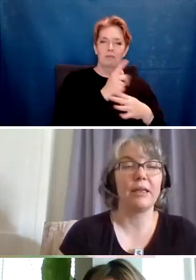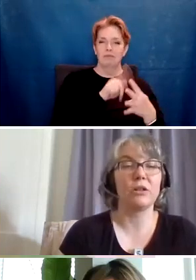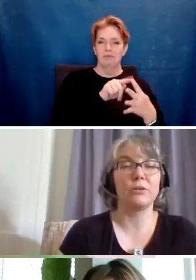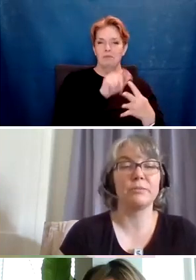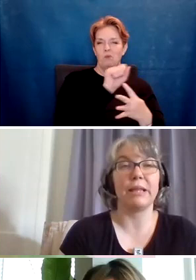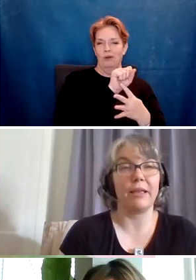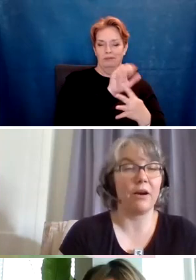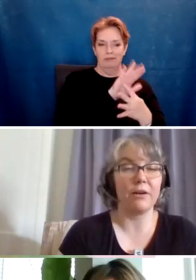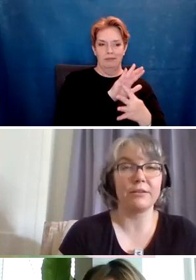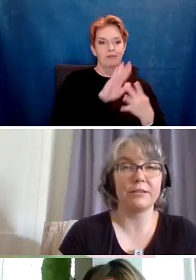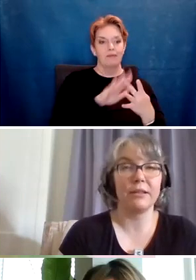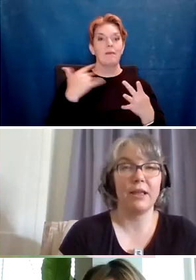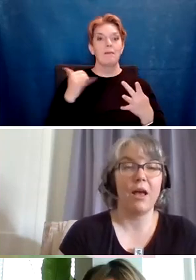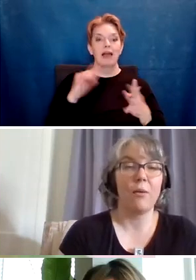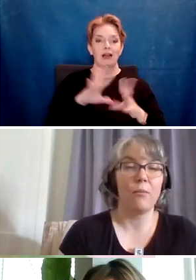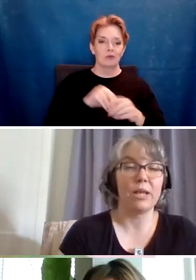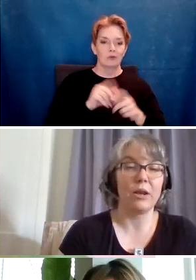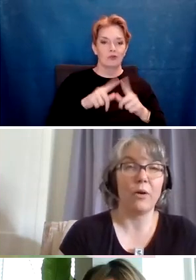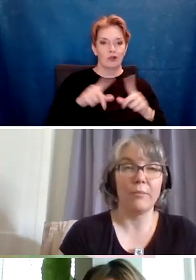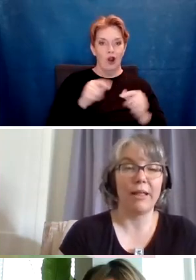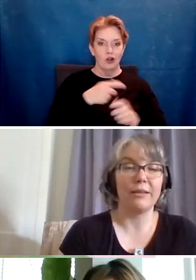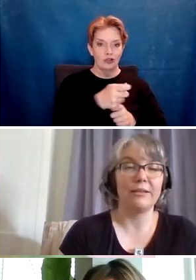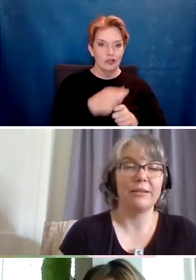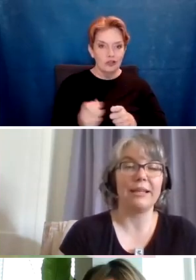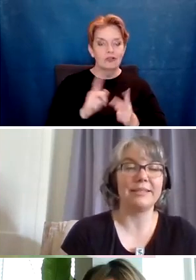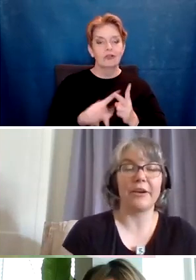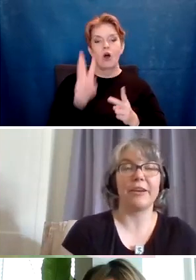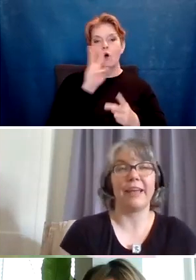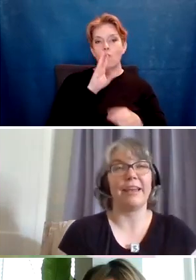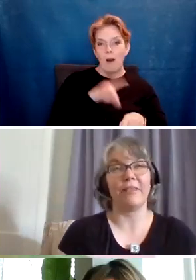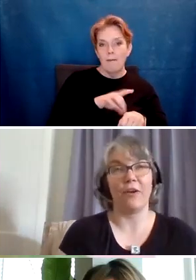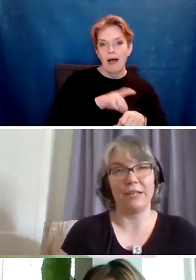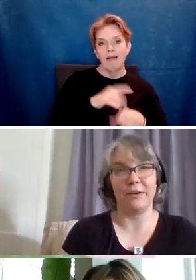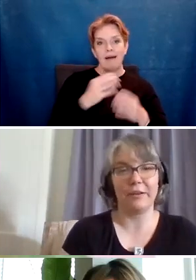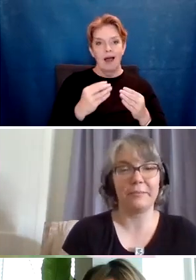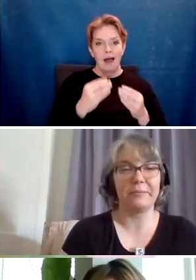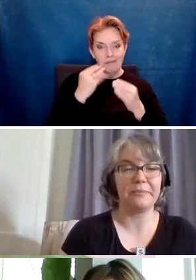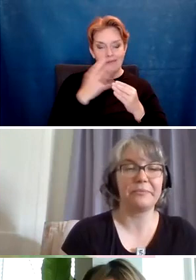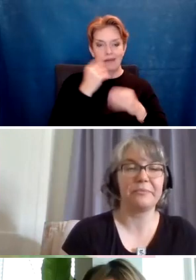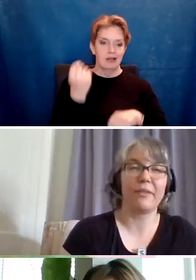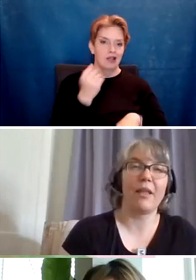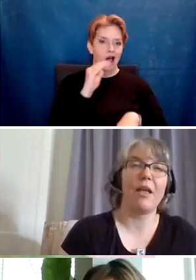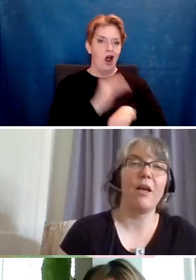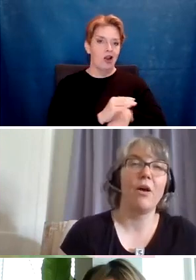Play includes playing cards, eating watermelon, and Saturday night at the honky tonk.